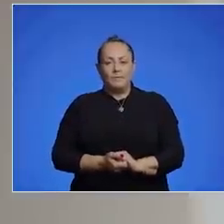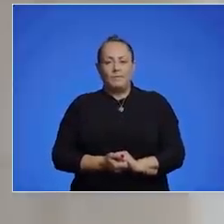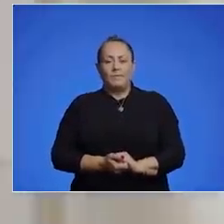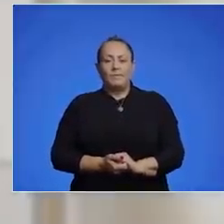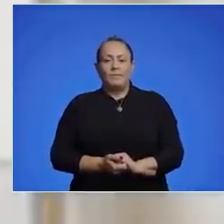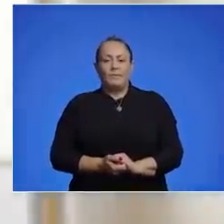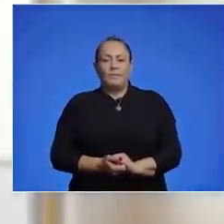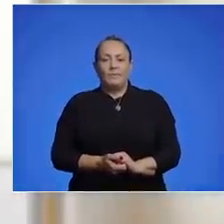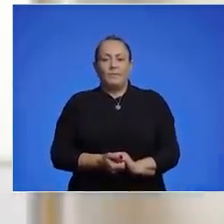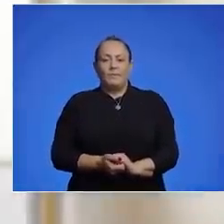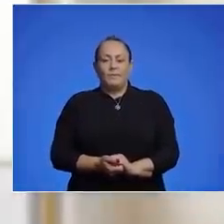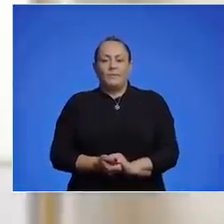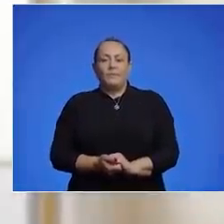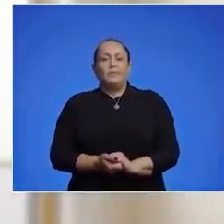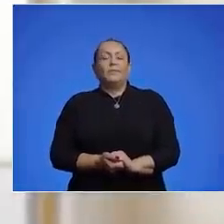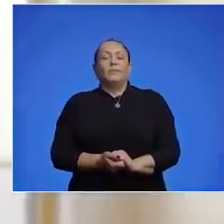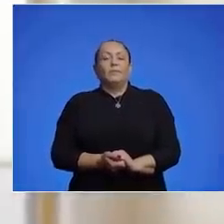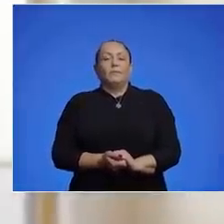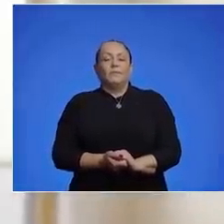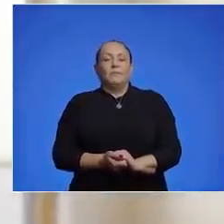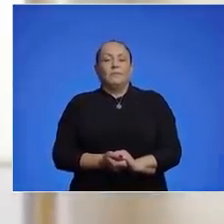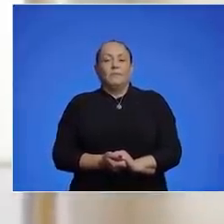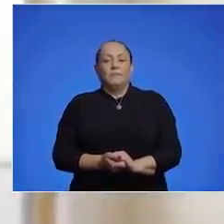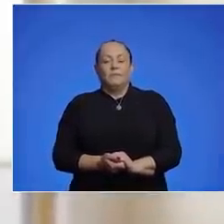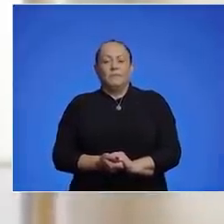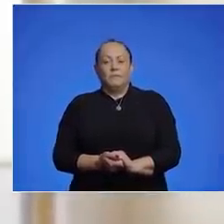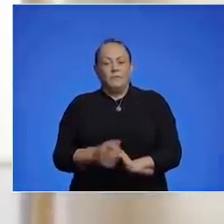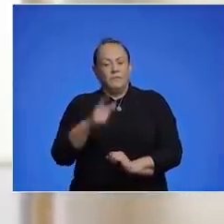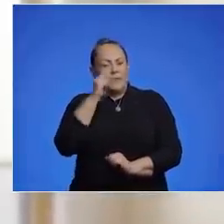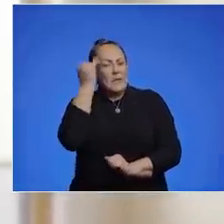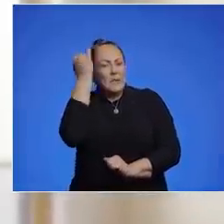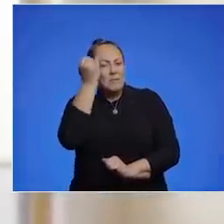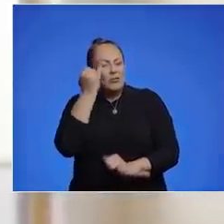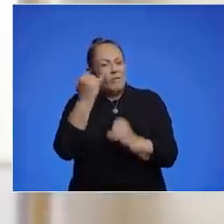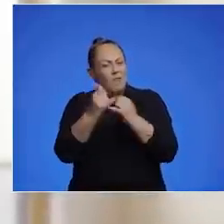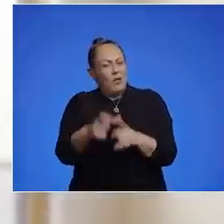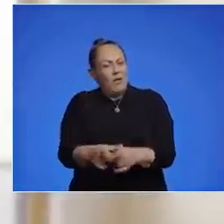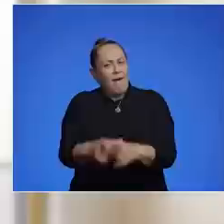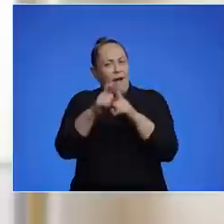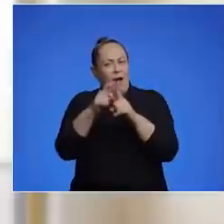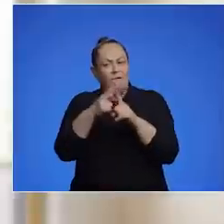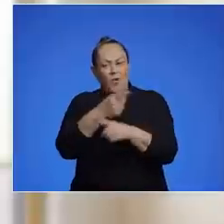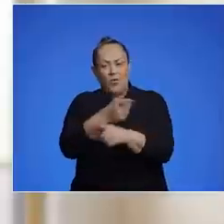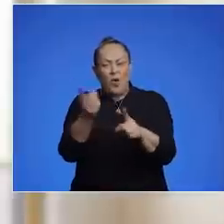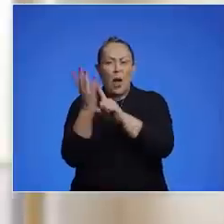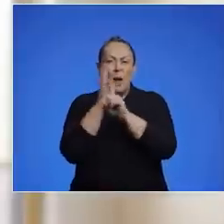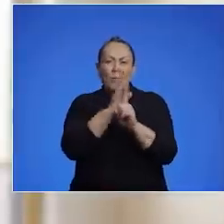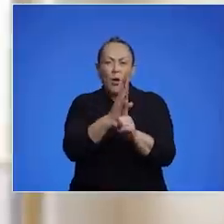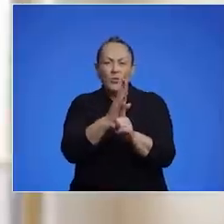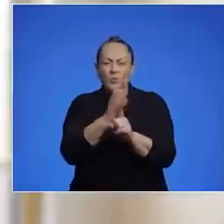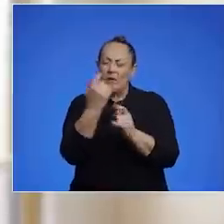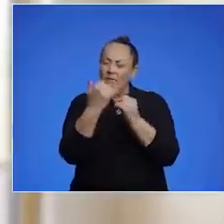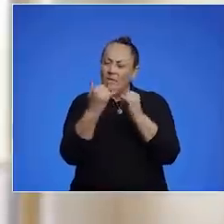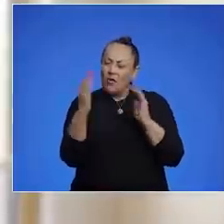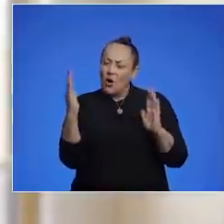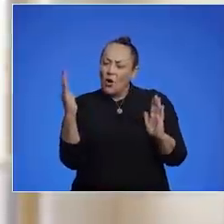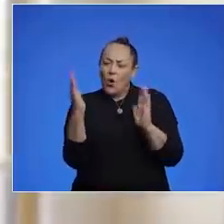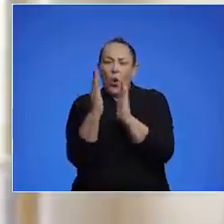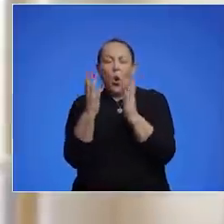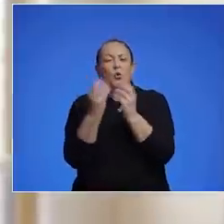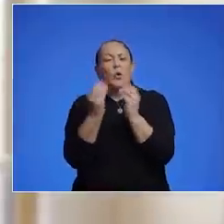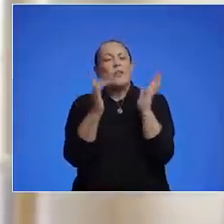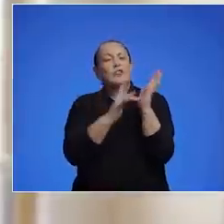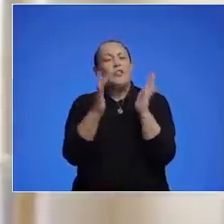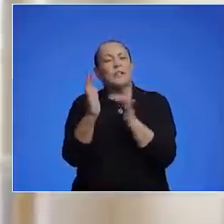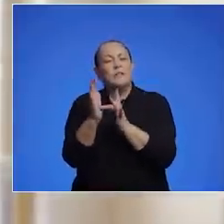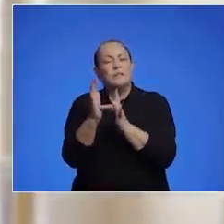Praise to you, Lord Jesus Christ. It must have been so tough for the apostles. They were close to